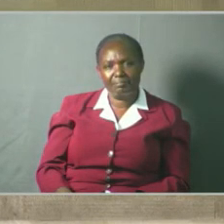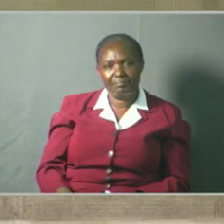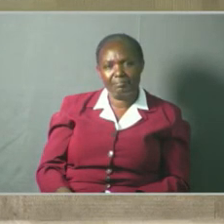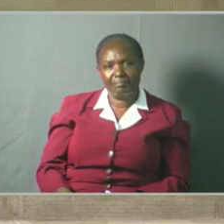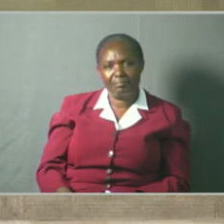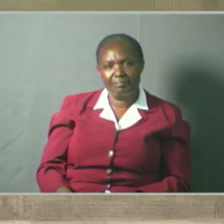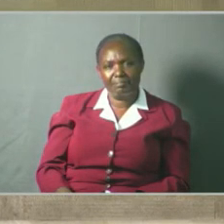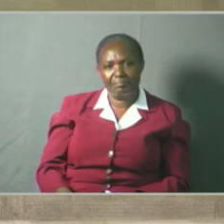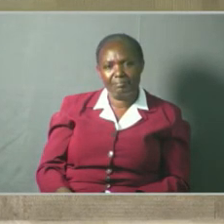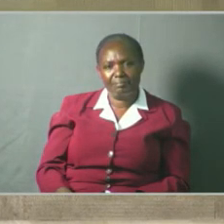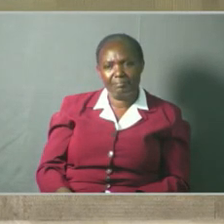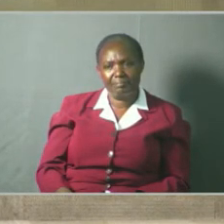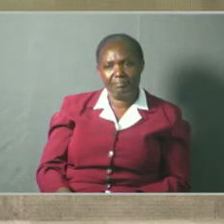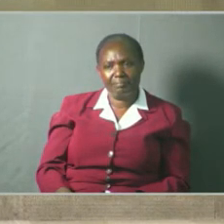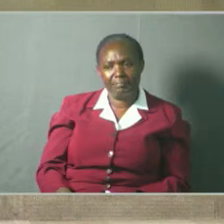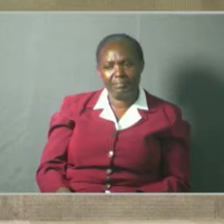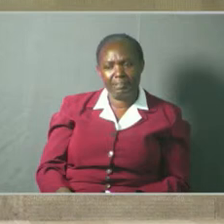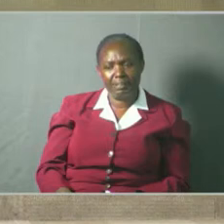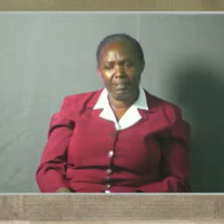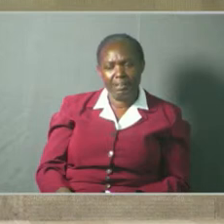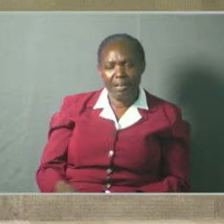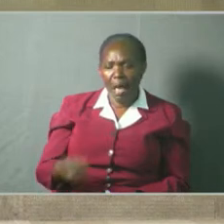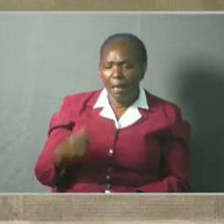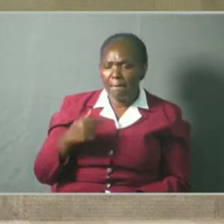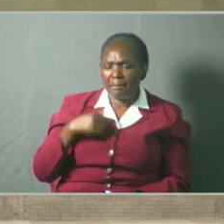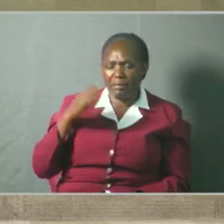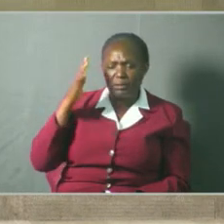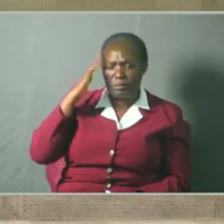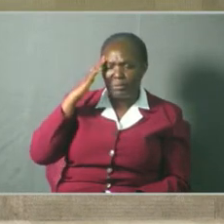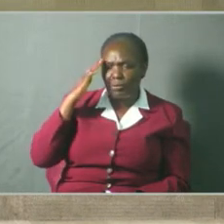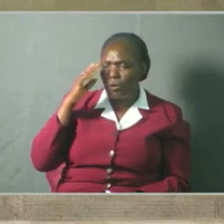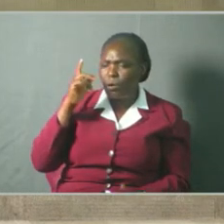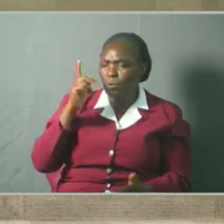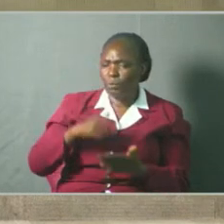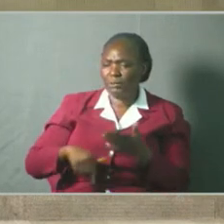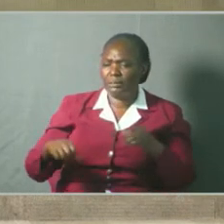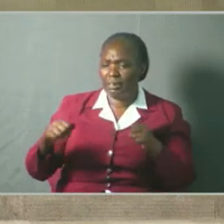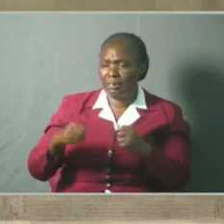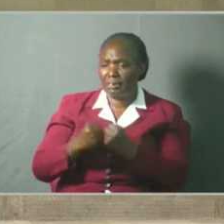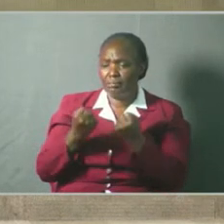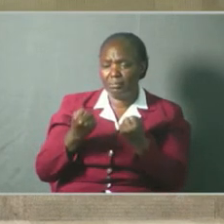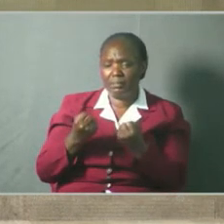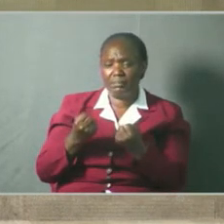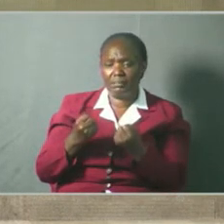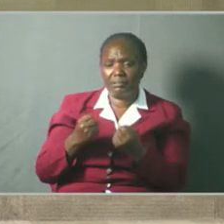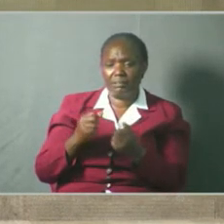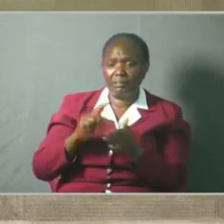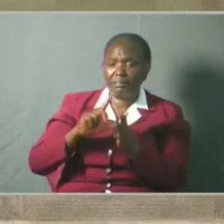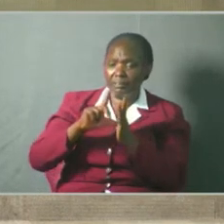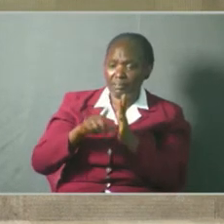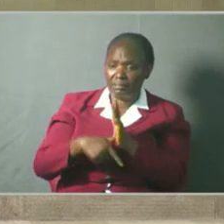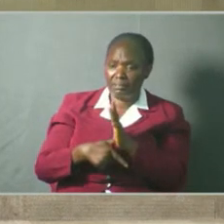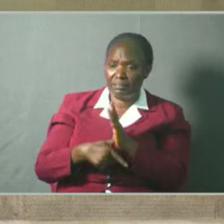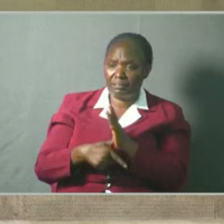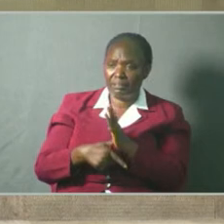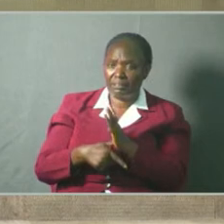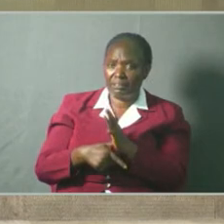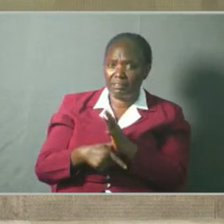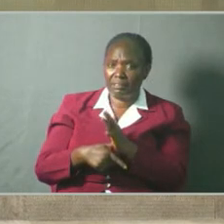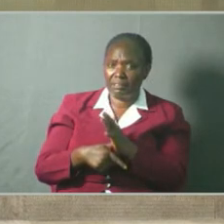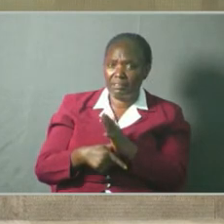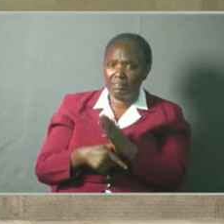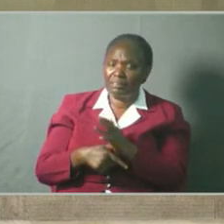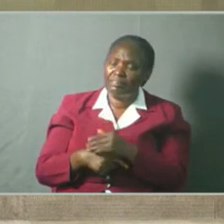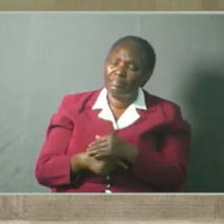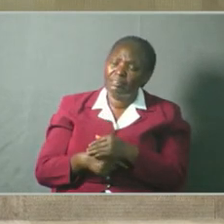I have no idea what happened. I don't know, I came to tell my friends. I wish I knew, no, I thought was my